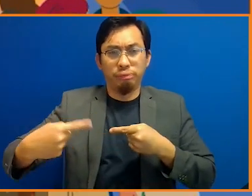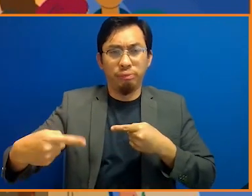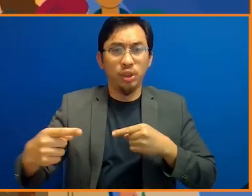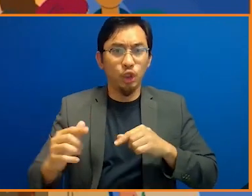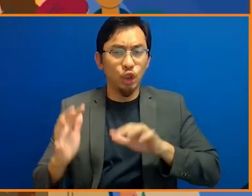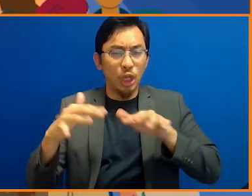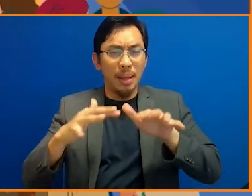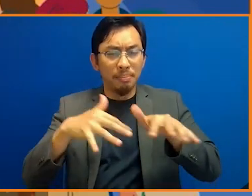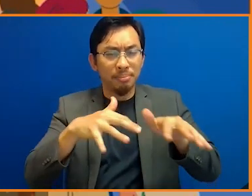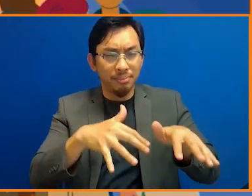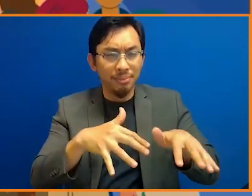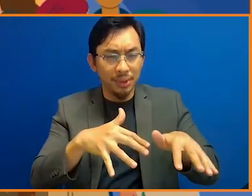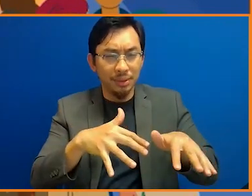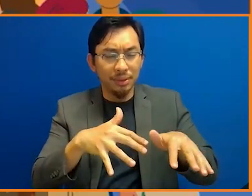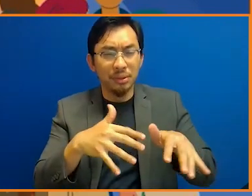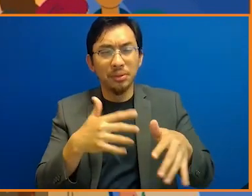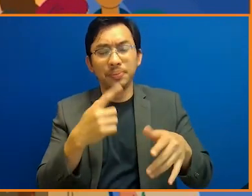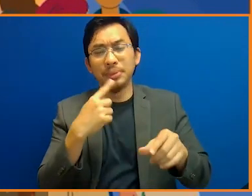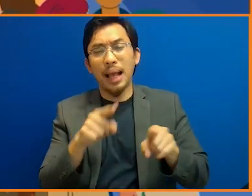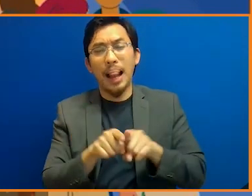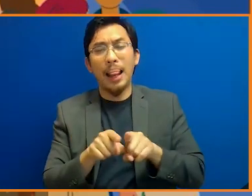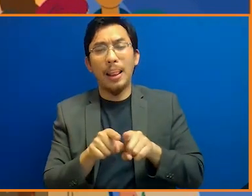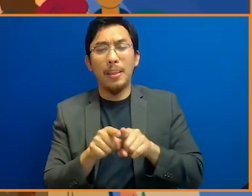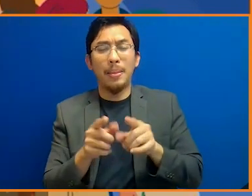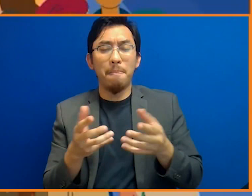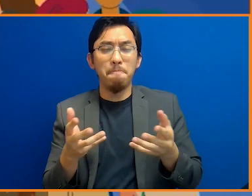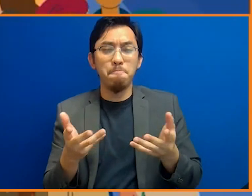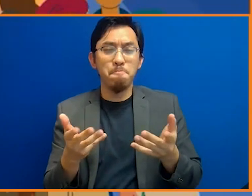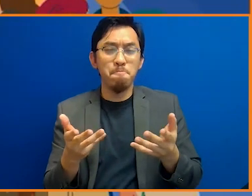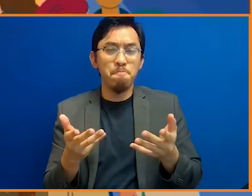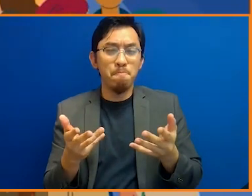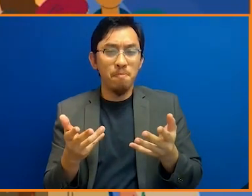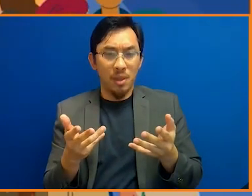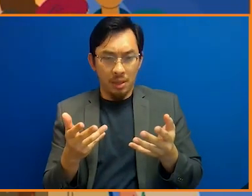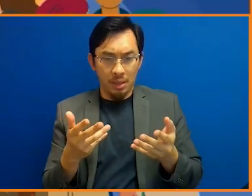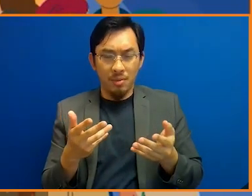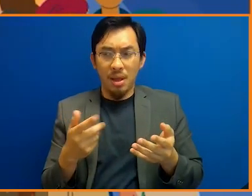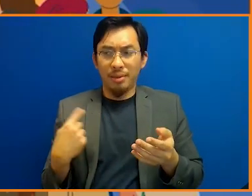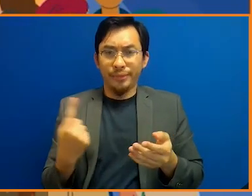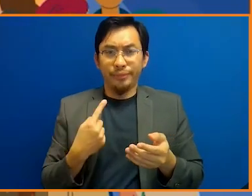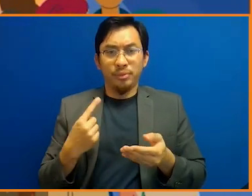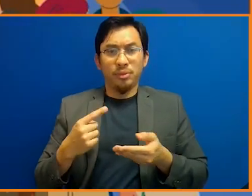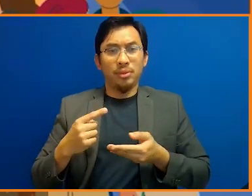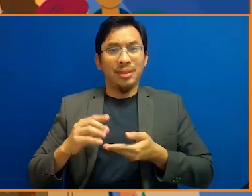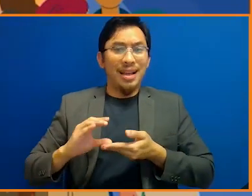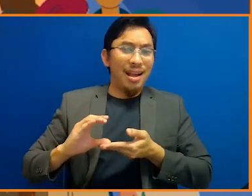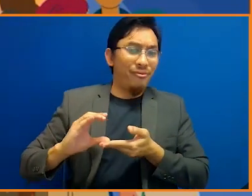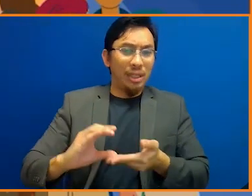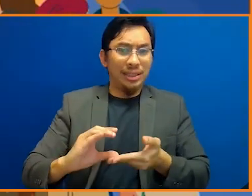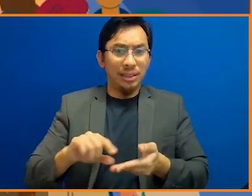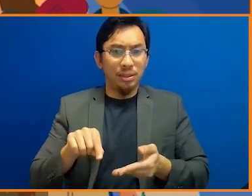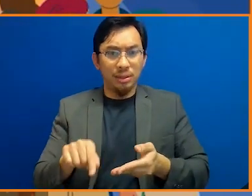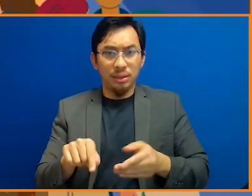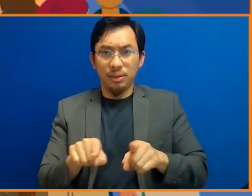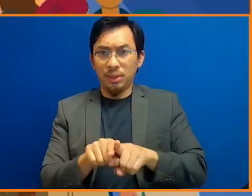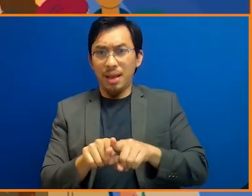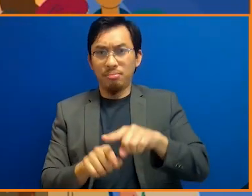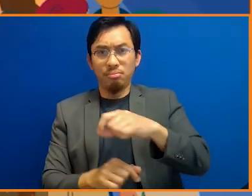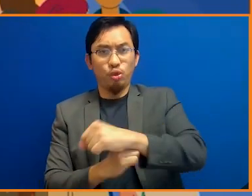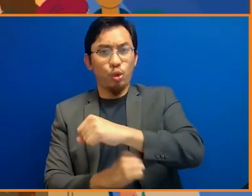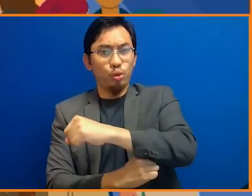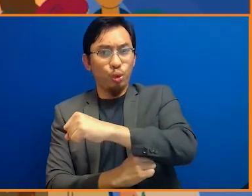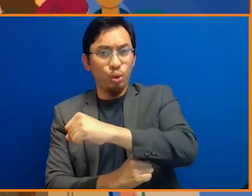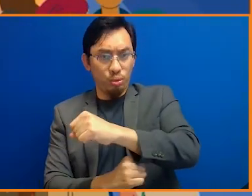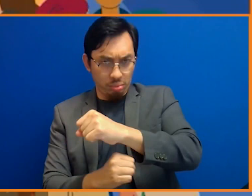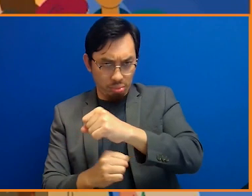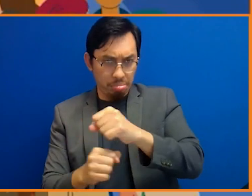have quite frequent tsunami, and we spend also kind of we invest on the